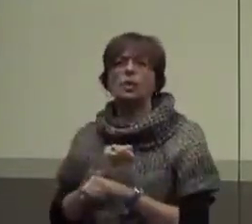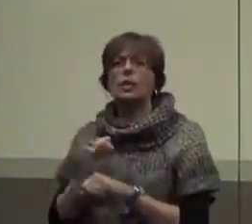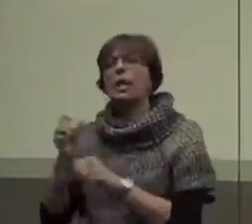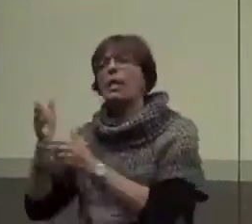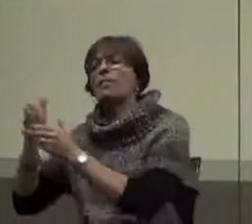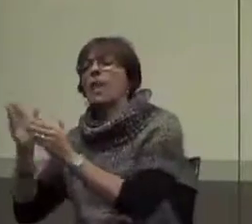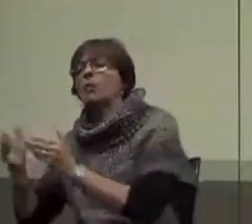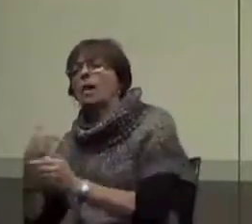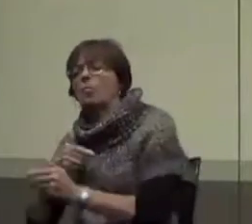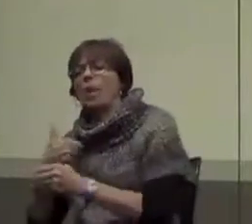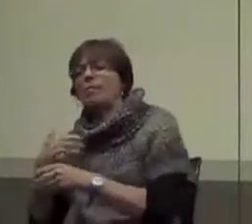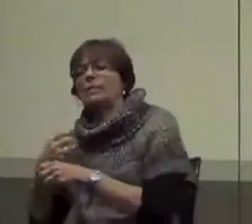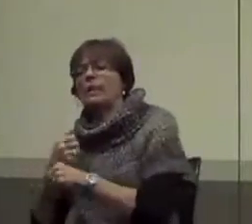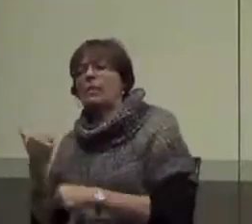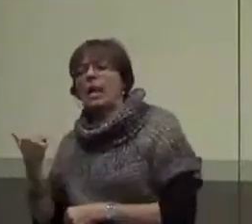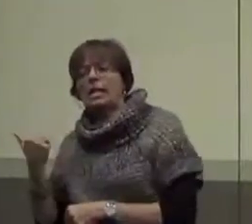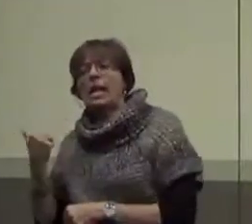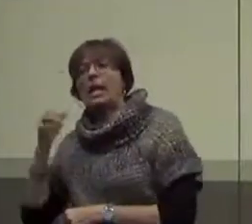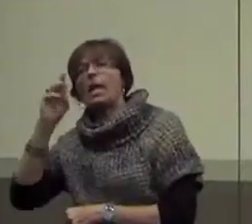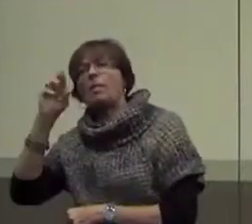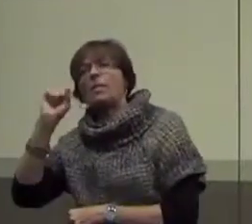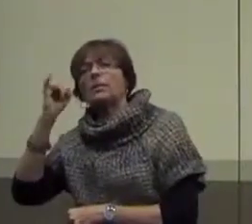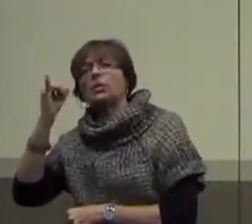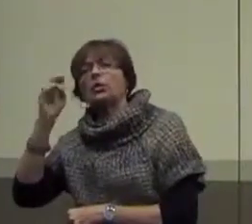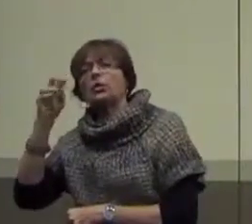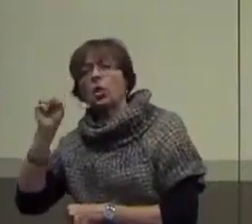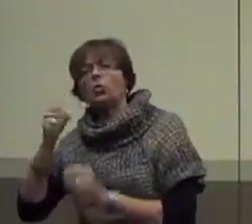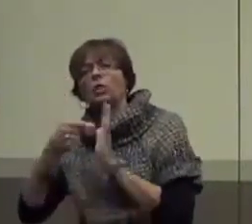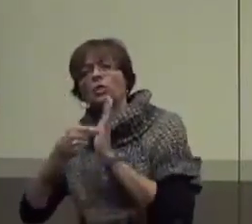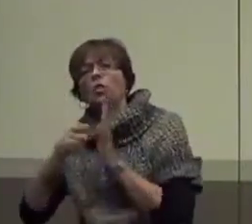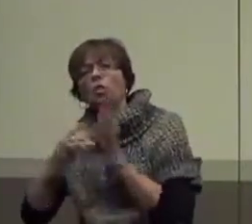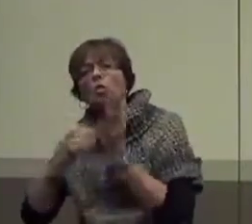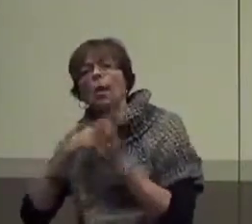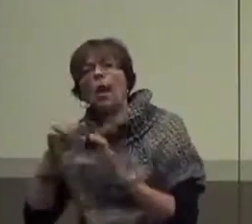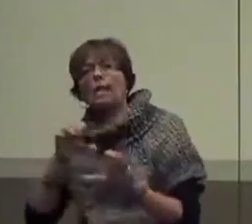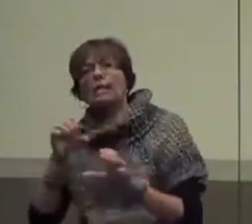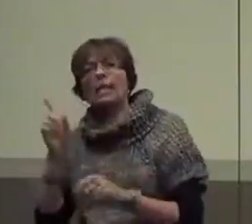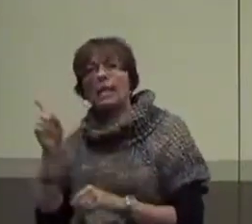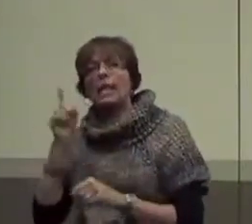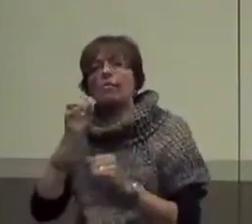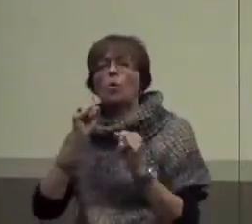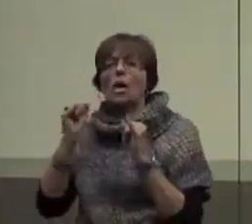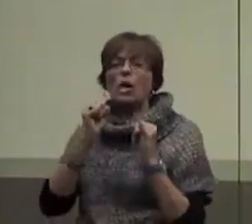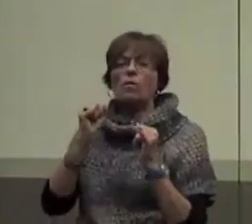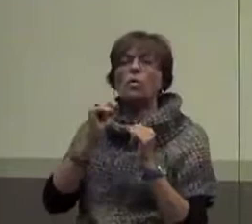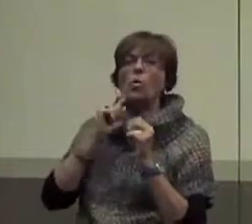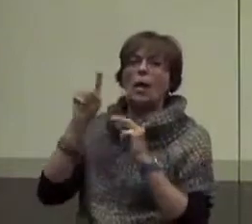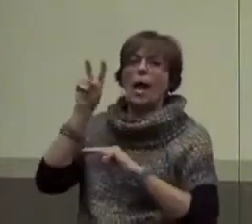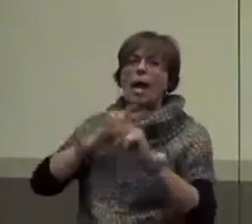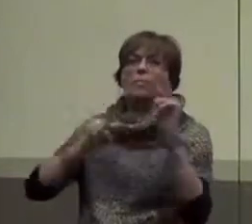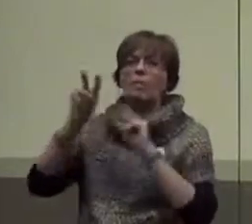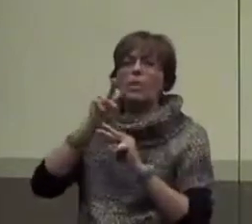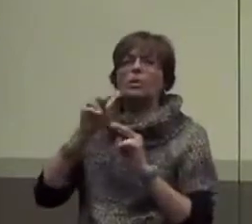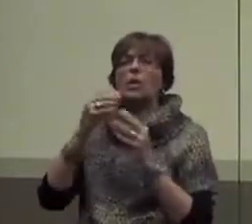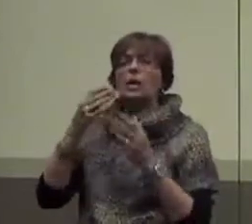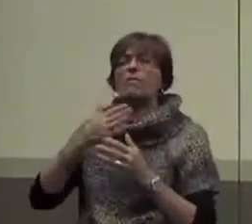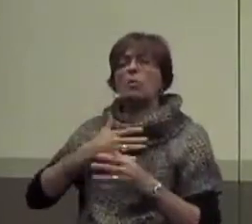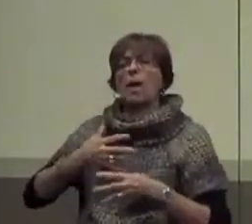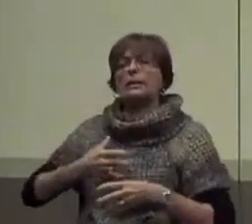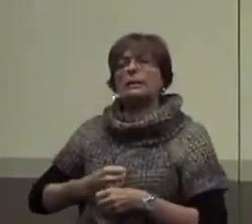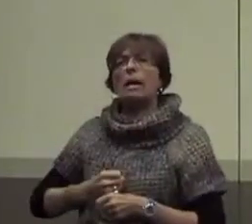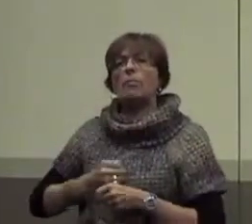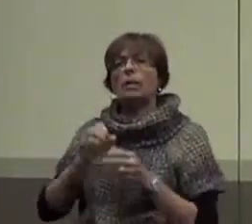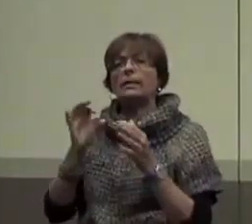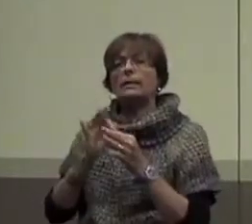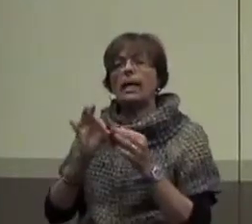going to have a summary like this, Mrs. Jones, and I'm going to show you what I did for the interview and the observation, and I'm going to give you my summary statement,